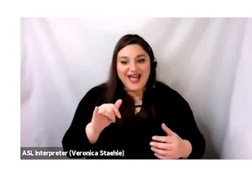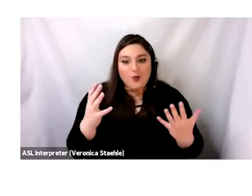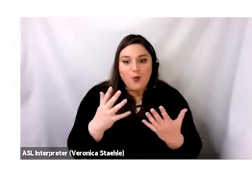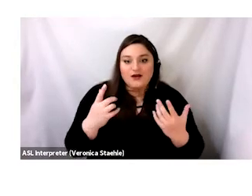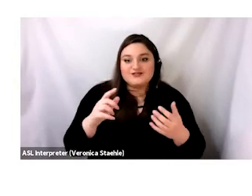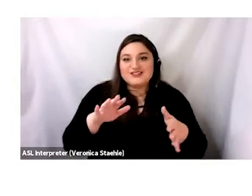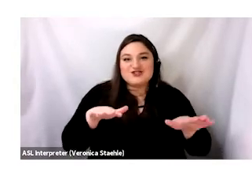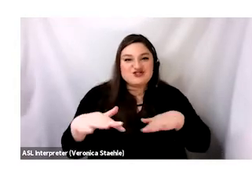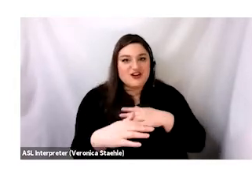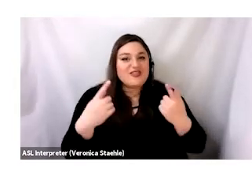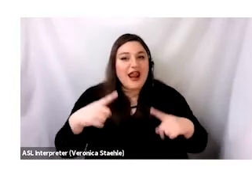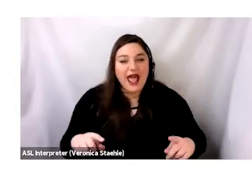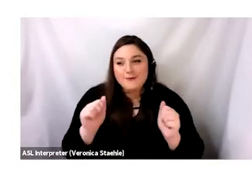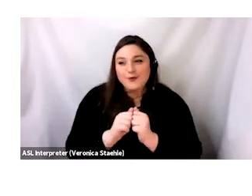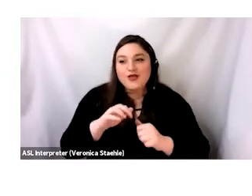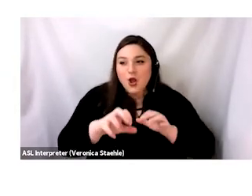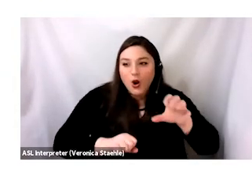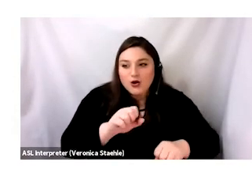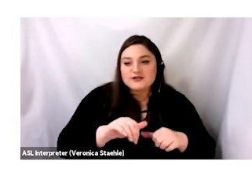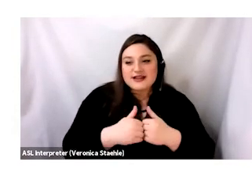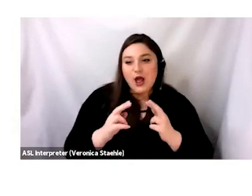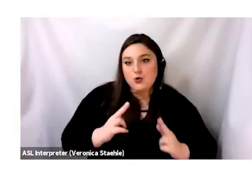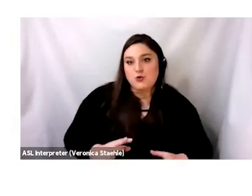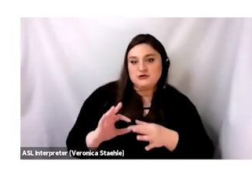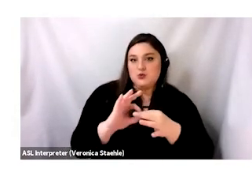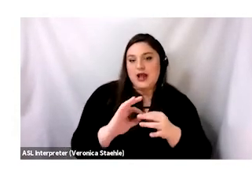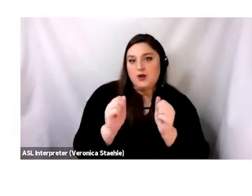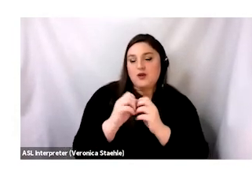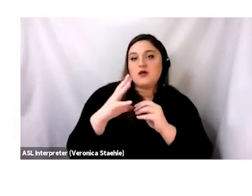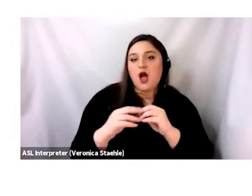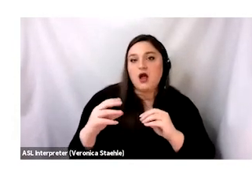to humans' relationships to cotton.